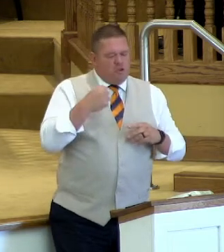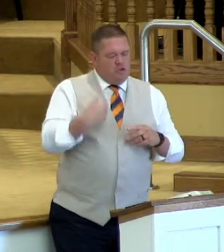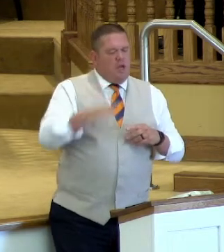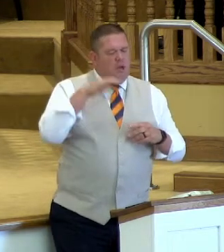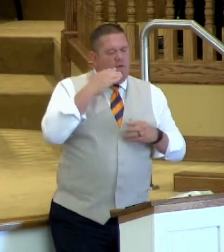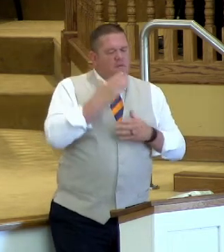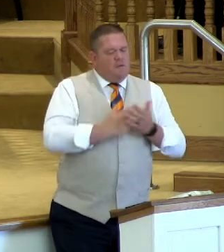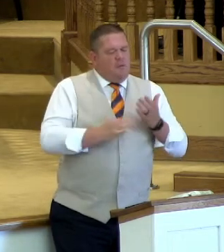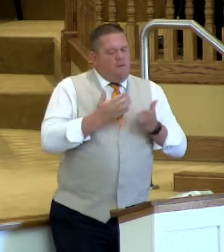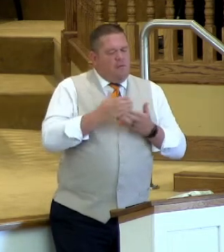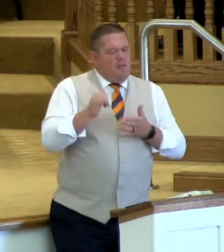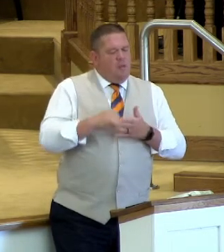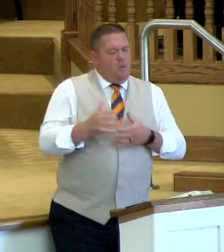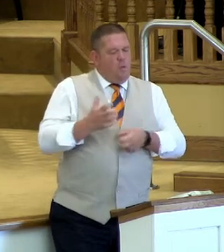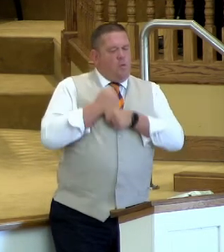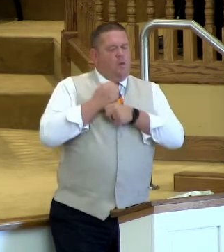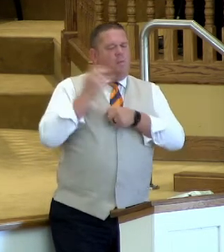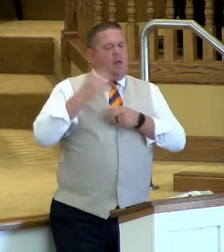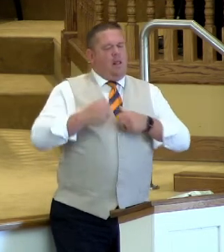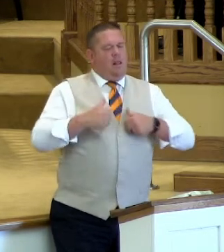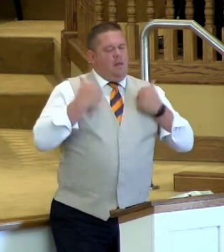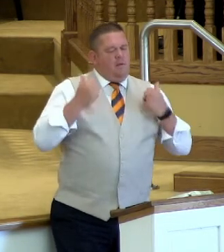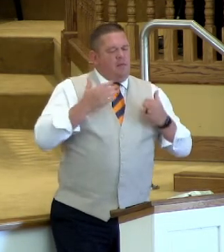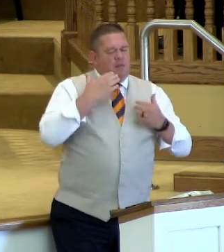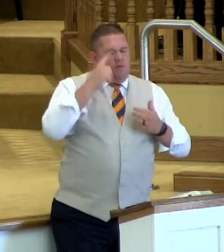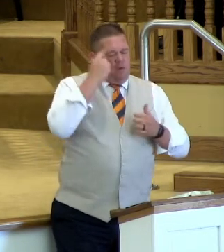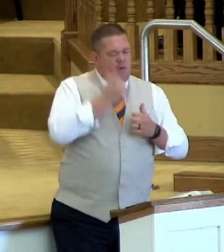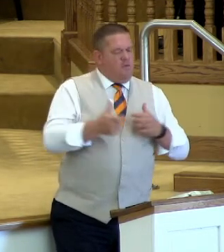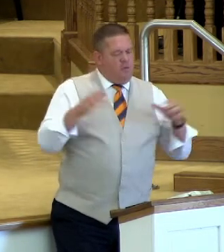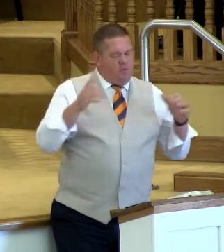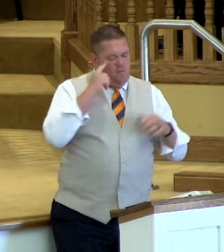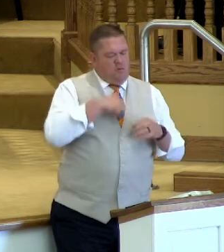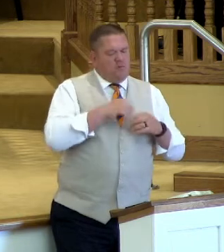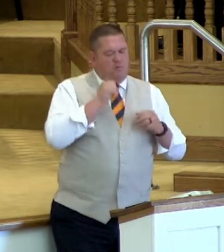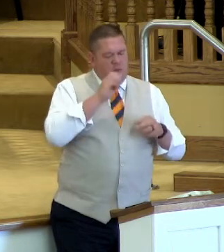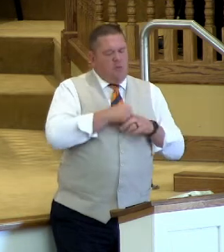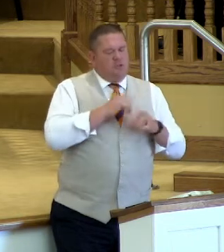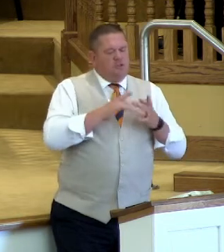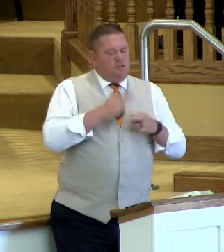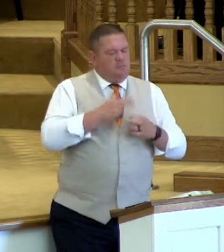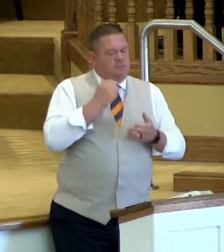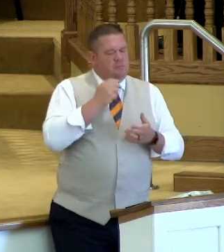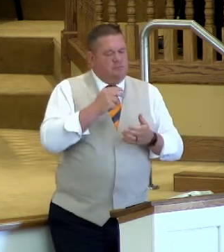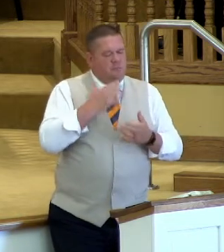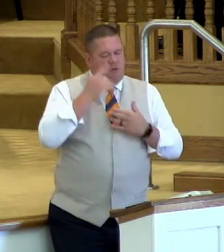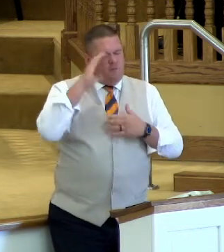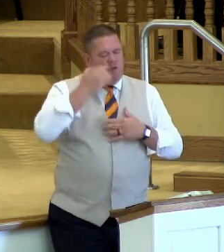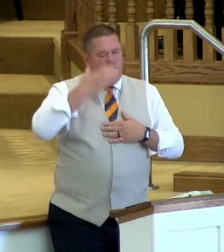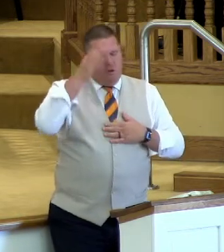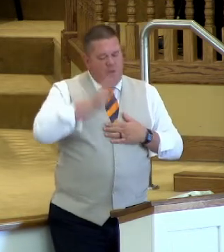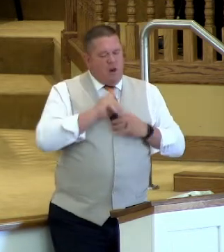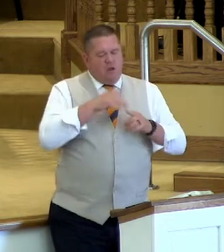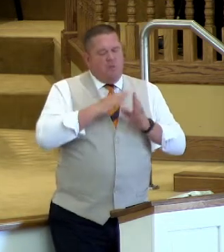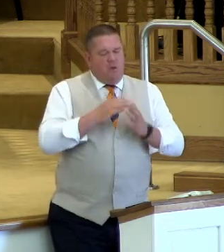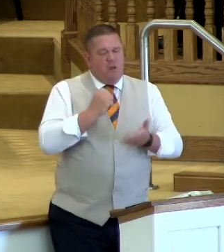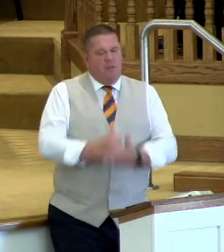off anything that's holding them back in their life, Lord. And thank you for everything you do for us. Be with this evening. Thank you for being a good God. In your name I pray. Amen. Also, I